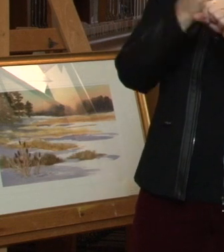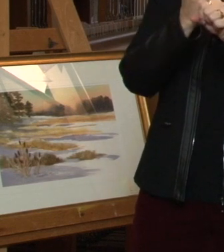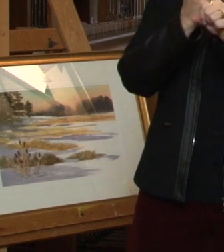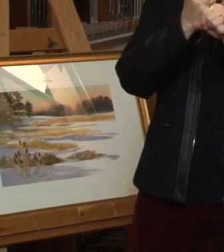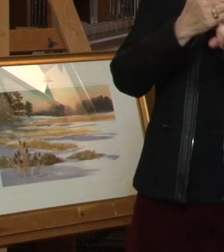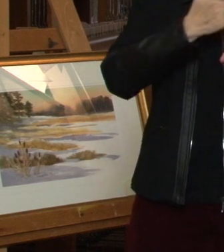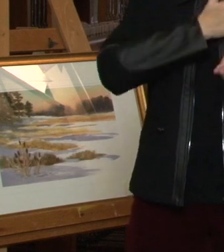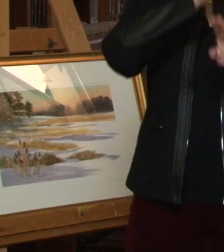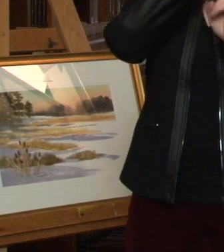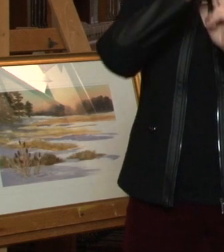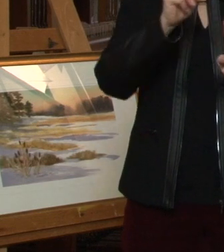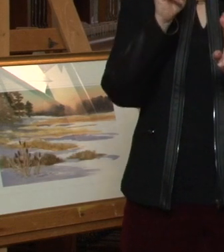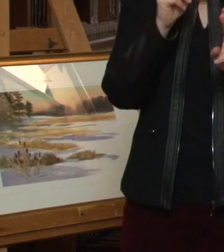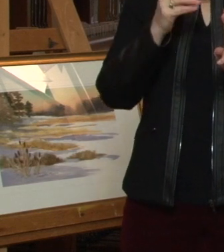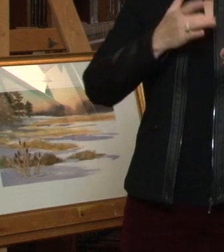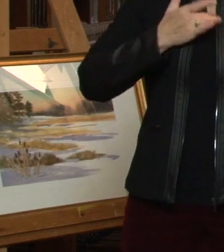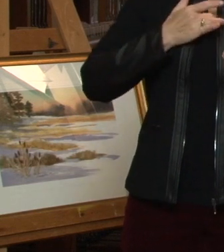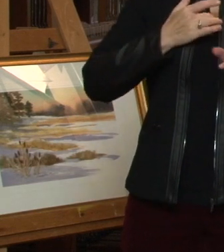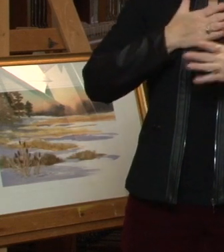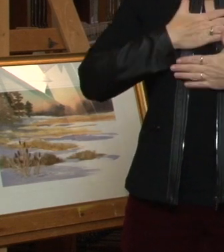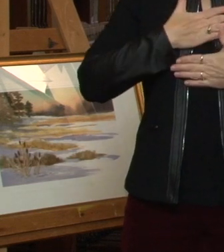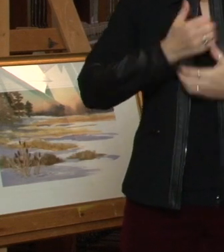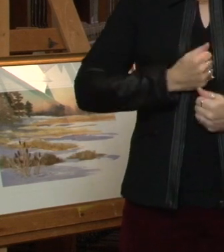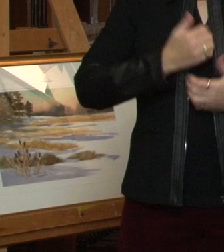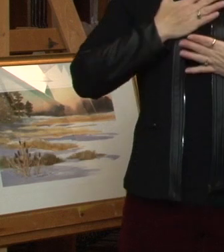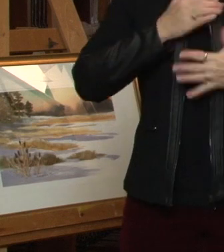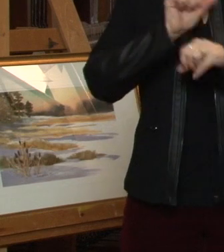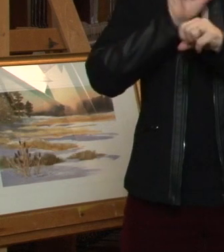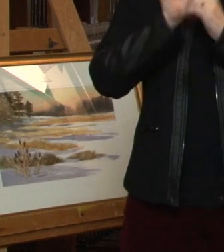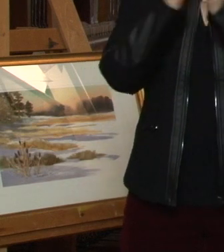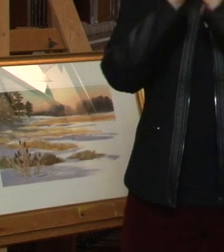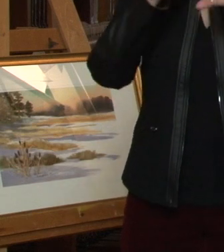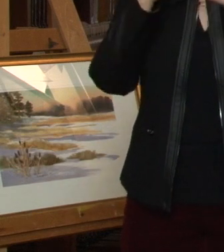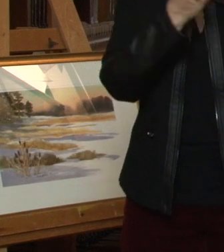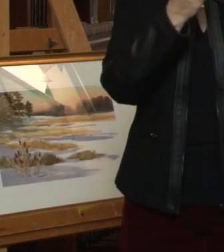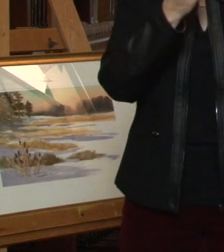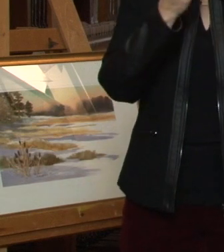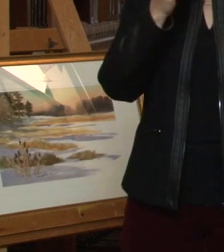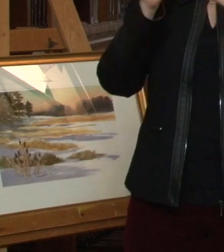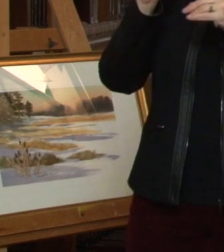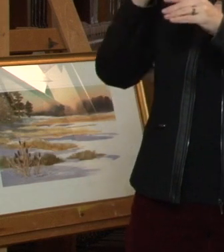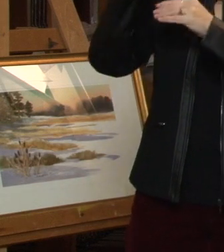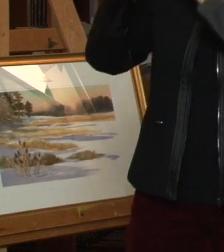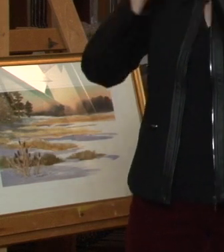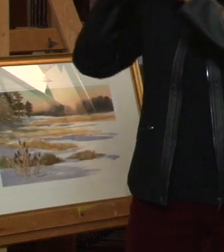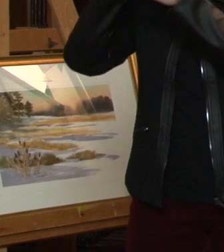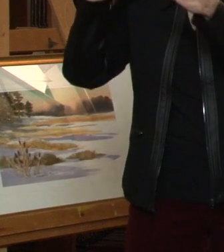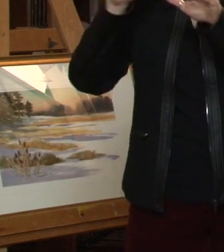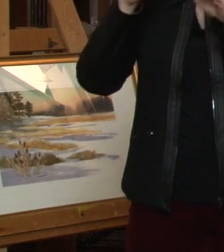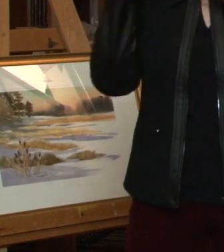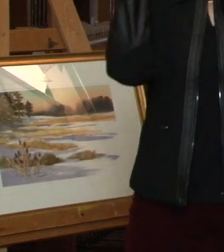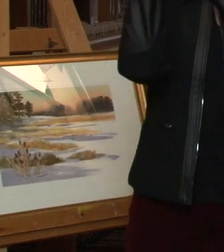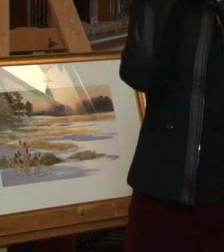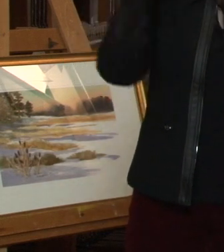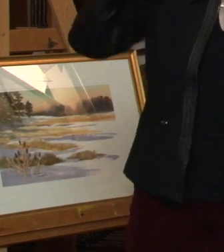be able to work with families and their adult children to work through the maze of